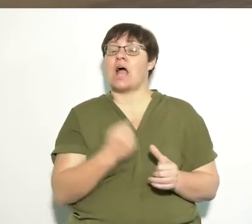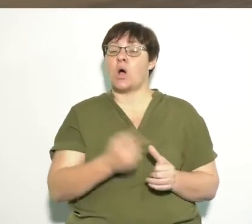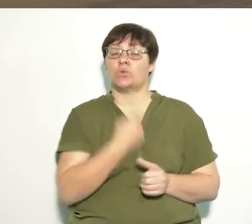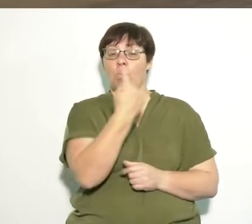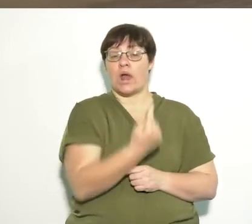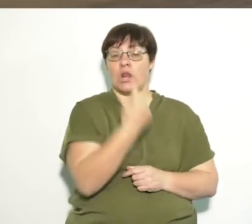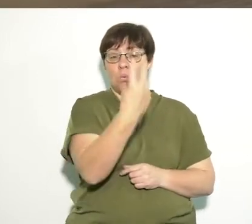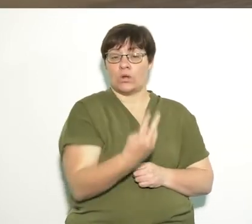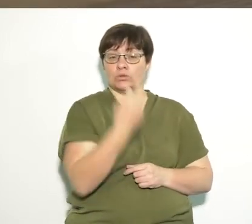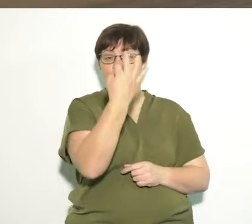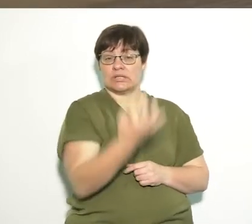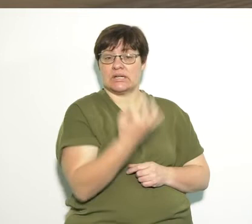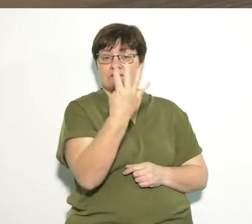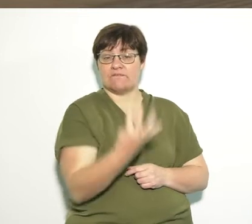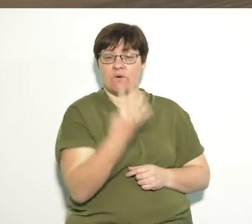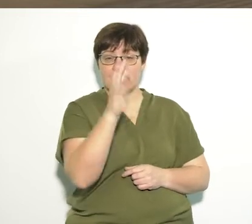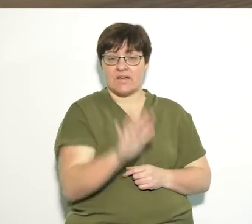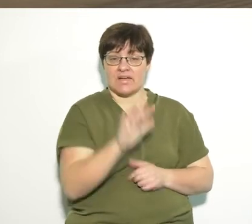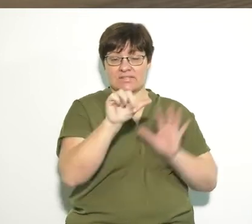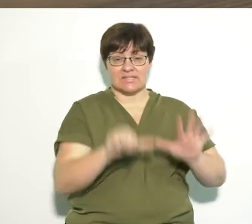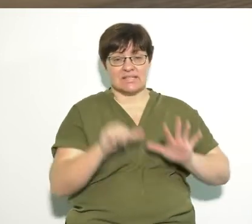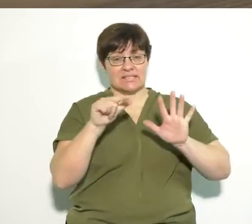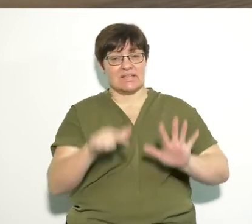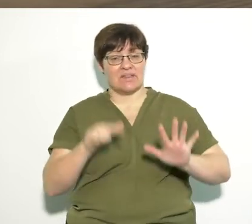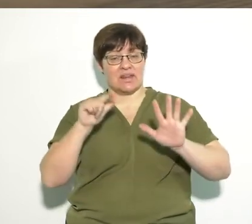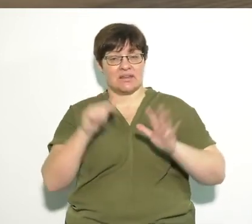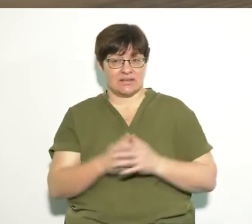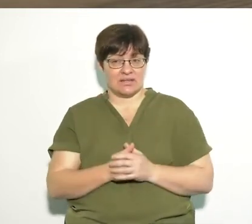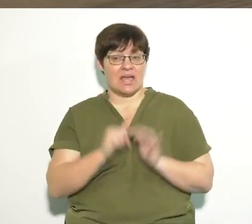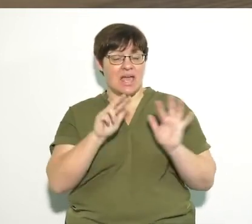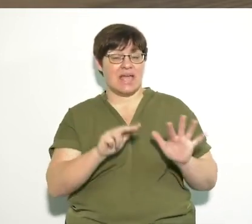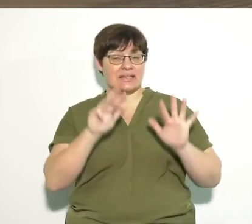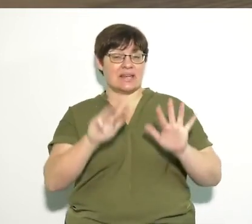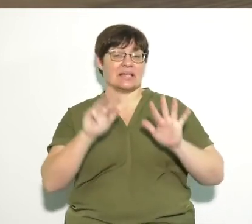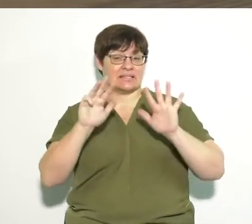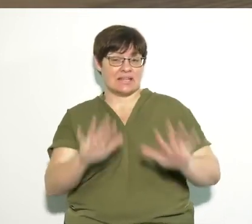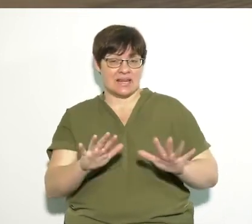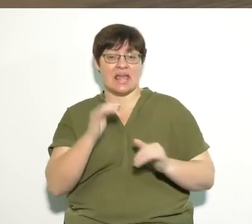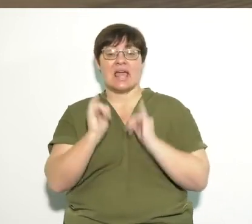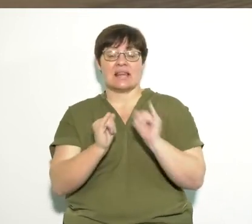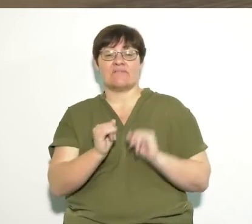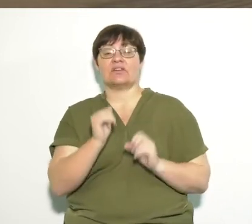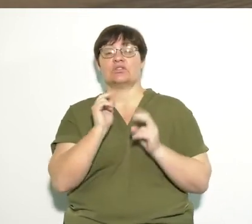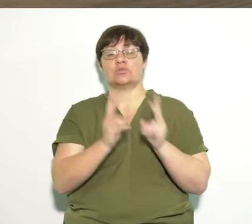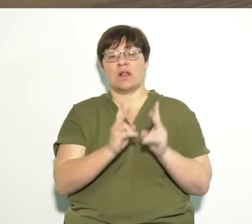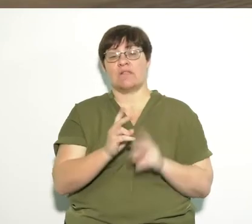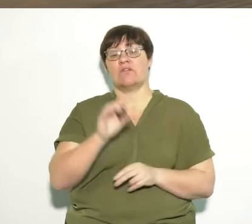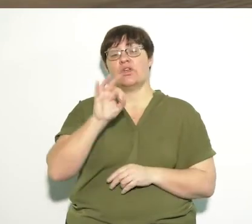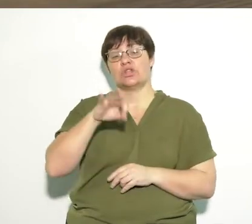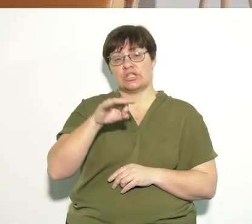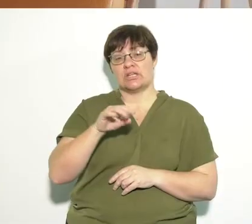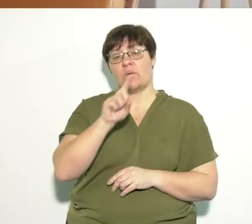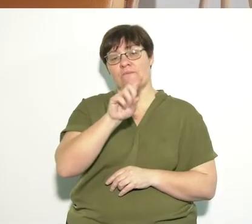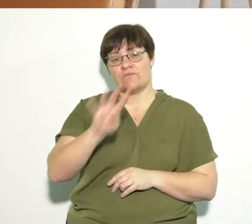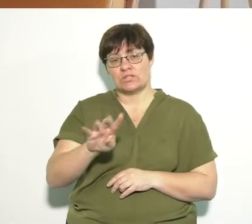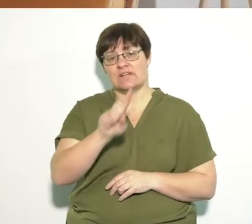counting singular forms, you're counting 1, 2, 3, 4, 5, 6, 7, 8, 9, 10, 11, 12, 13, 14.